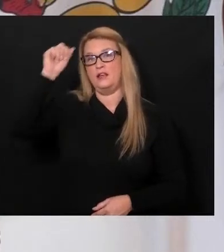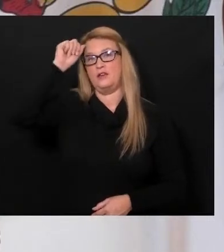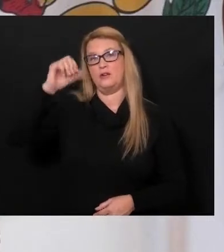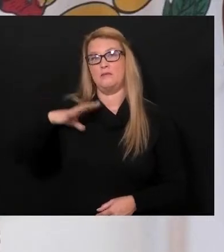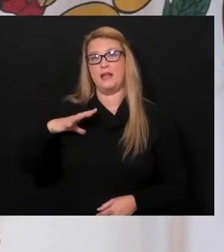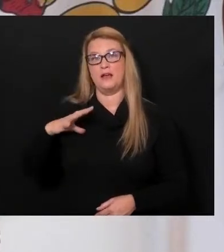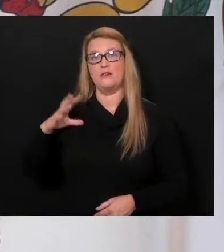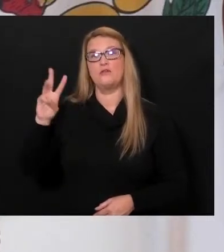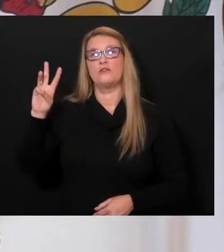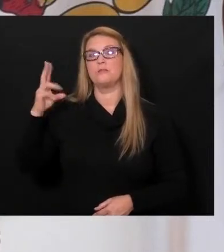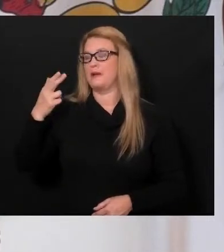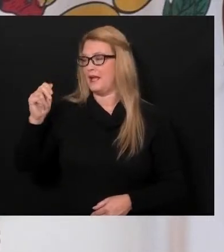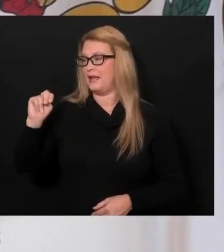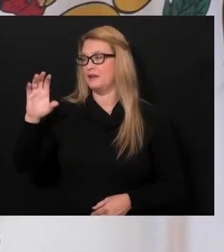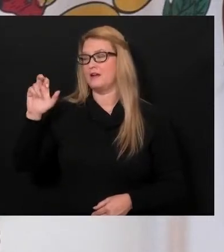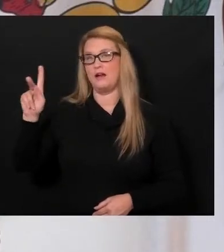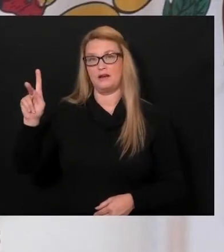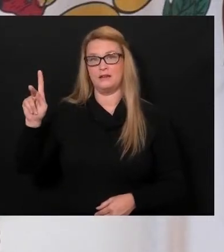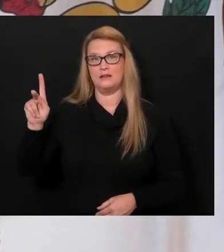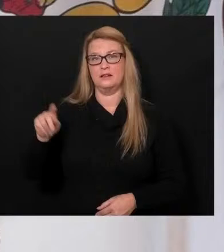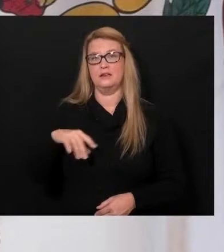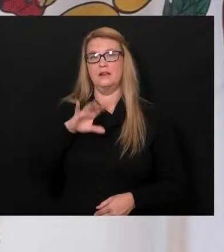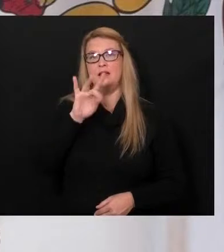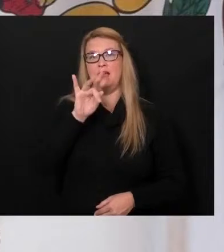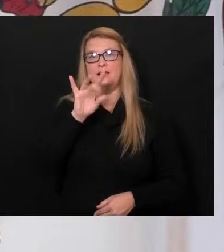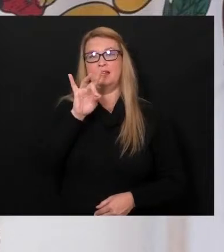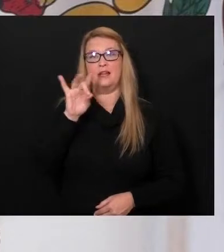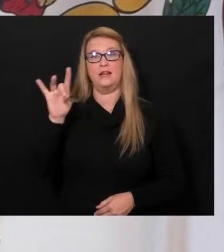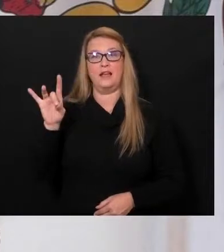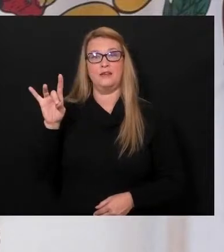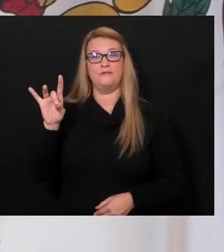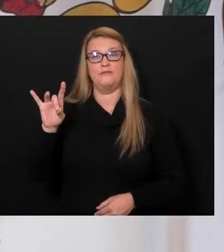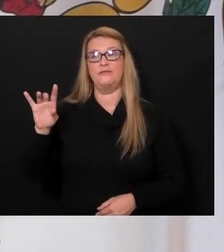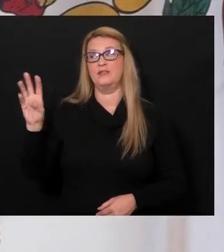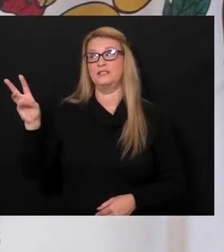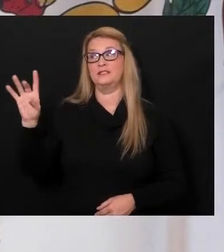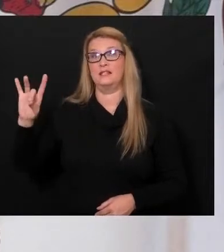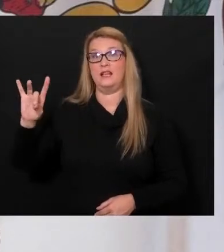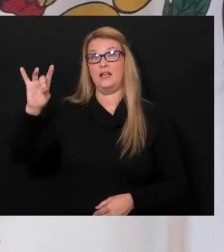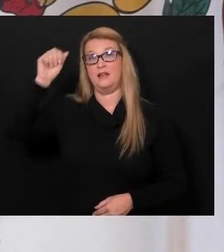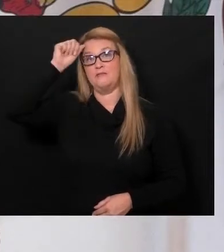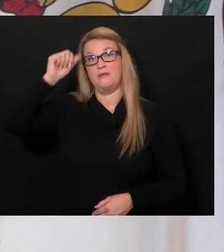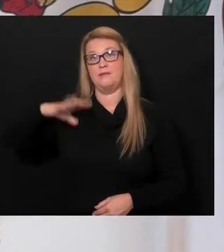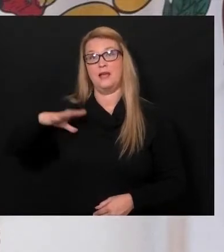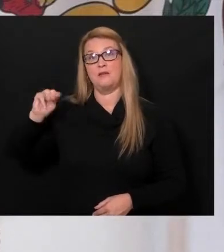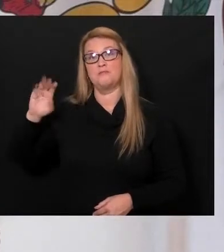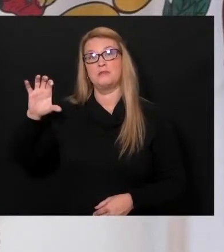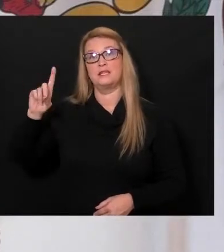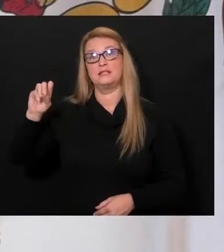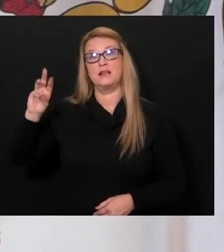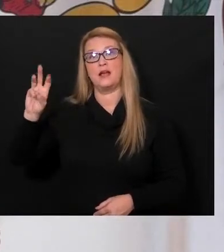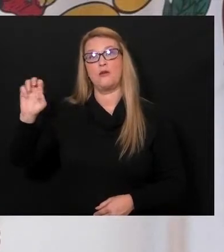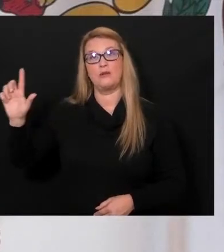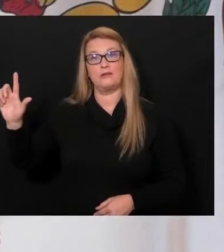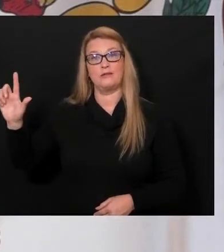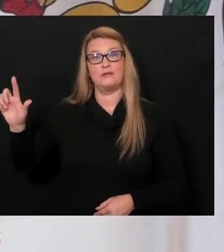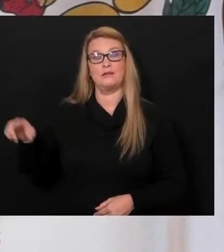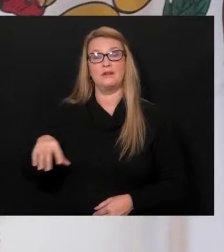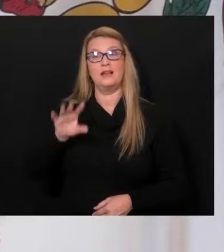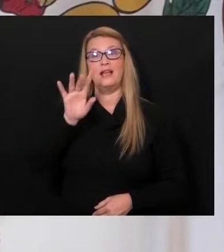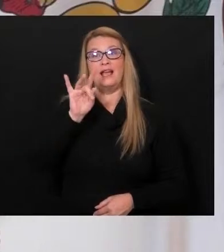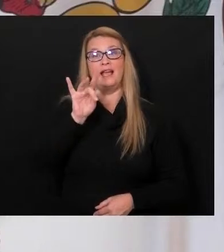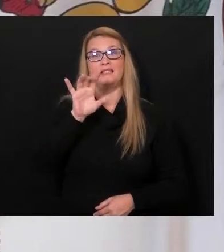from Hancock County. Our 1,888th death is a 68-year-old male from McDowell County.